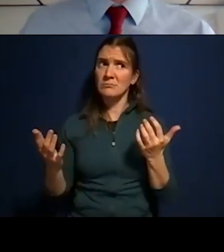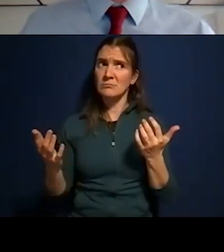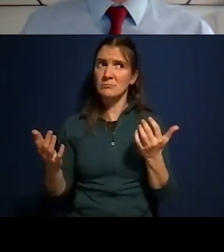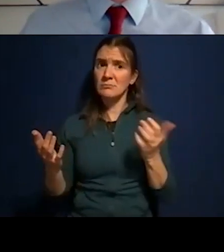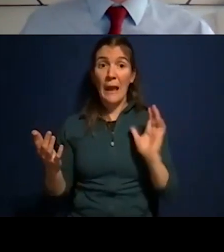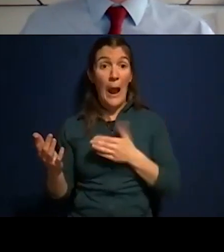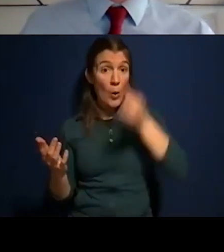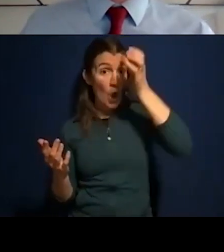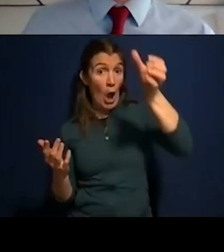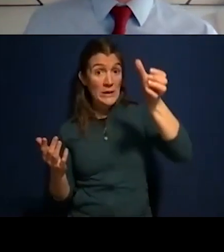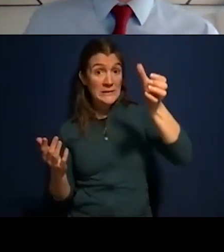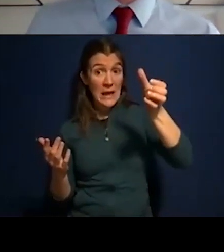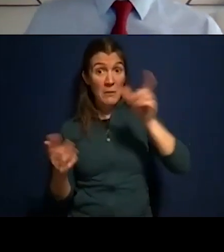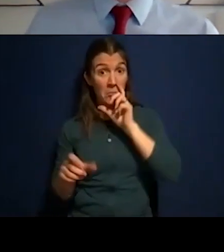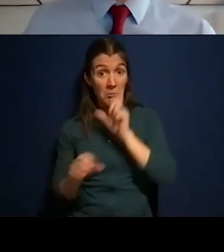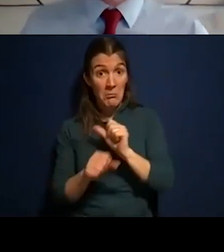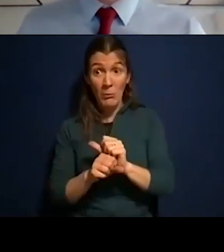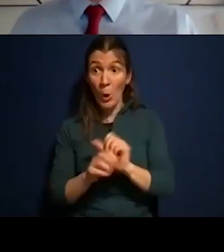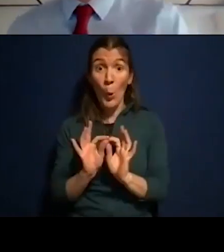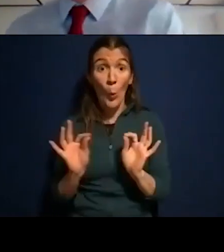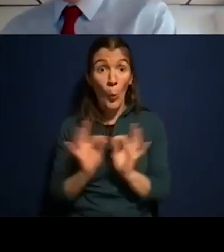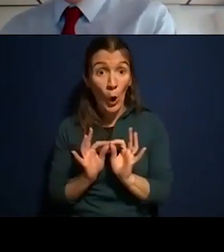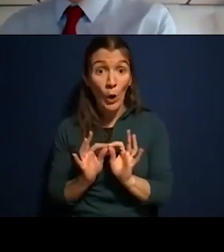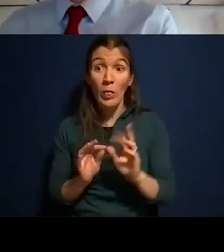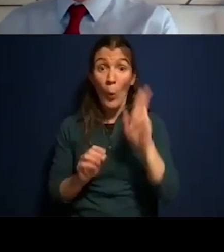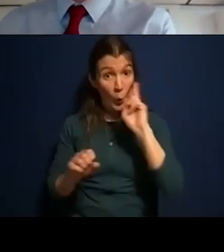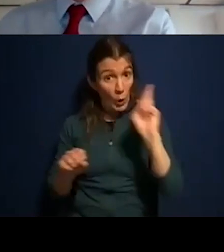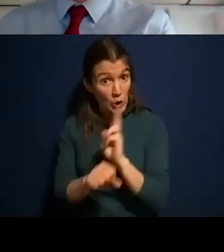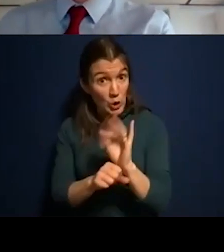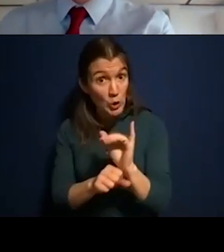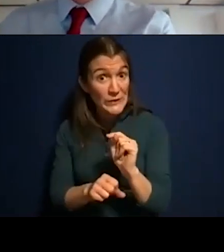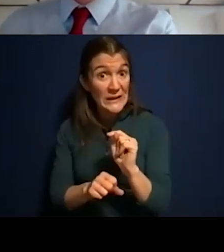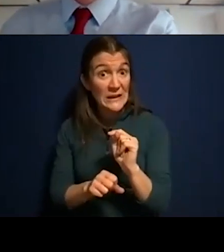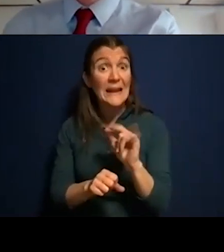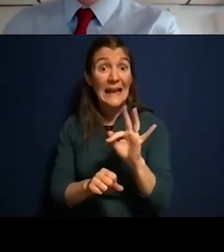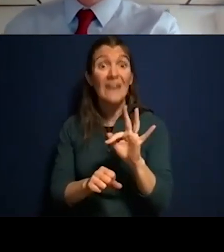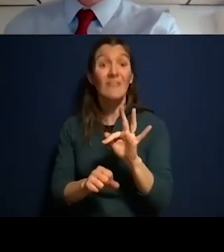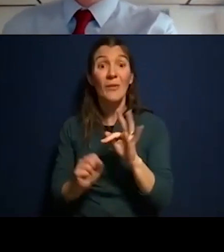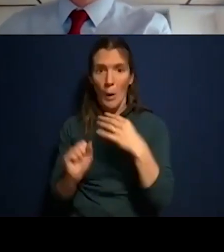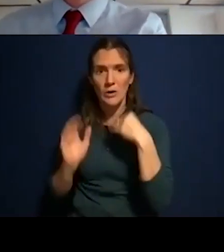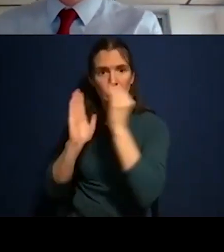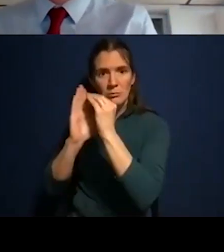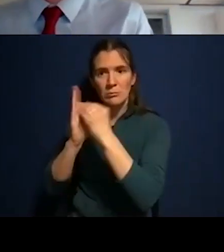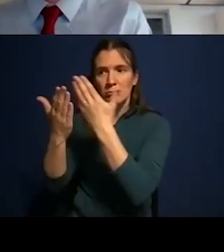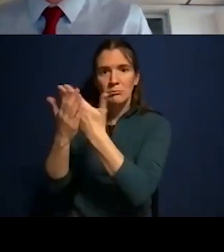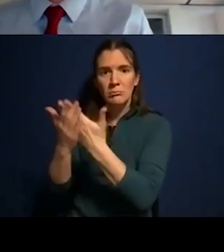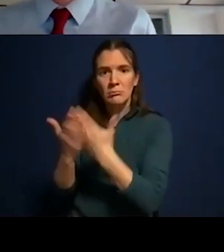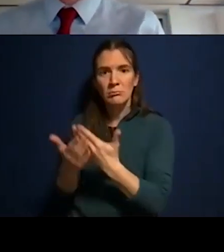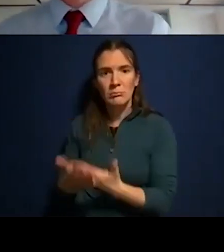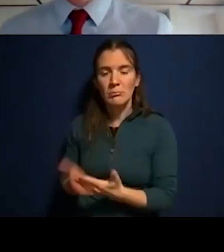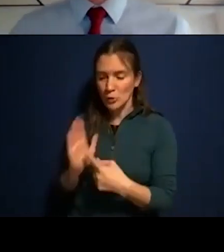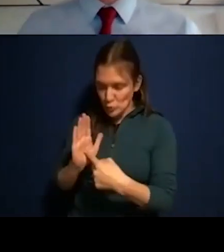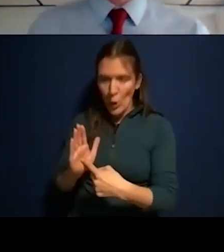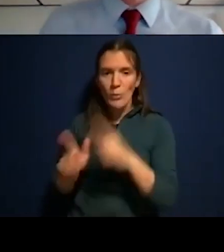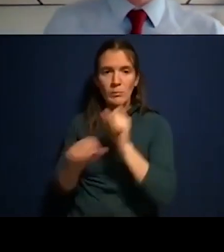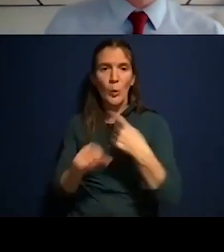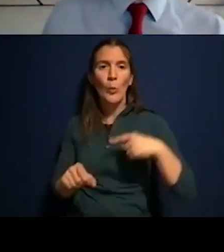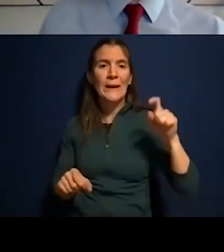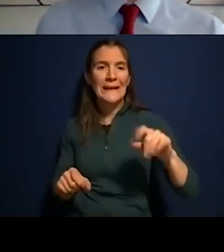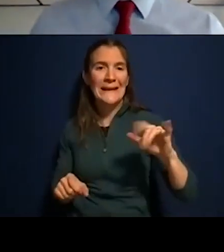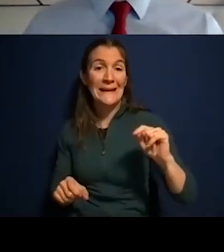idea being used? And we want data that it is actually useful and necessary.